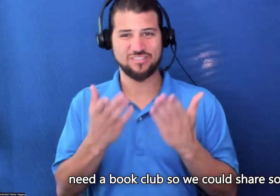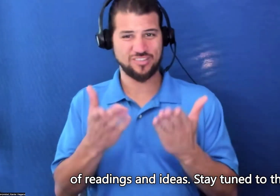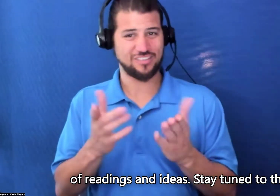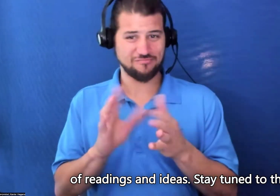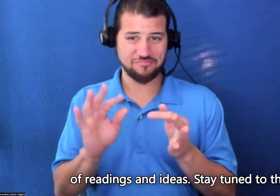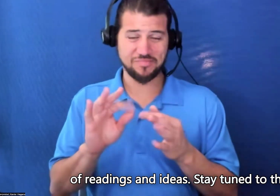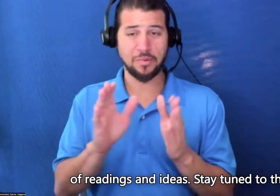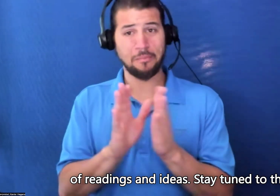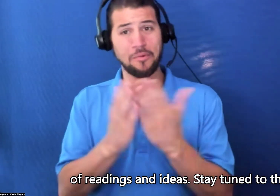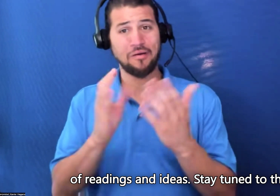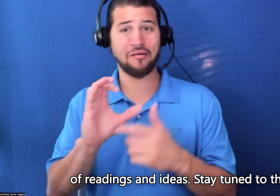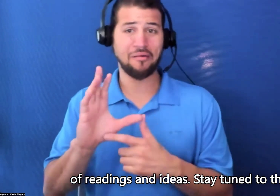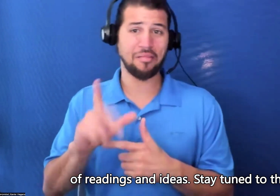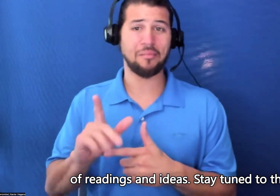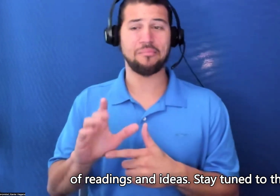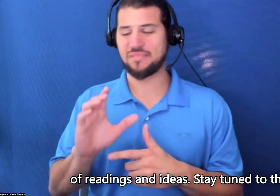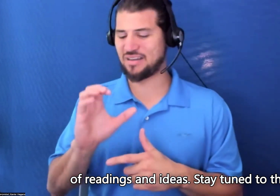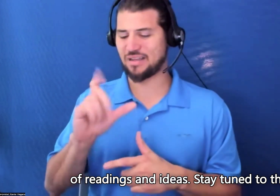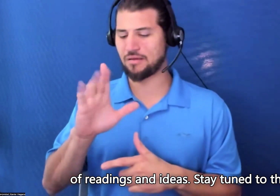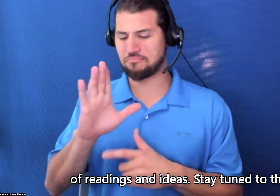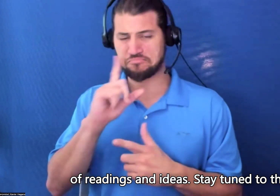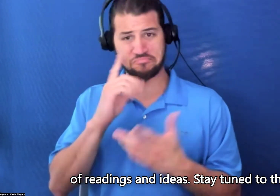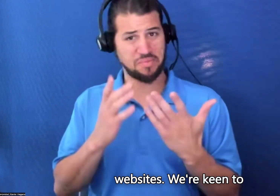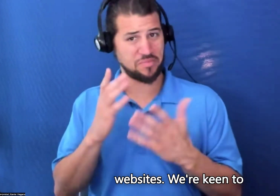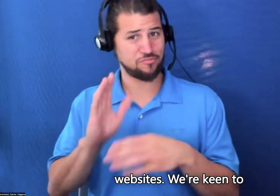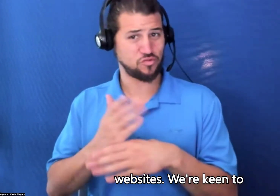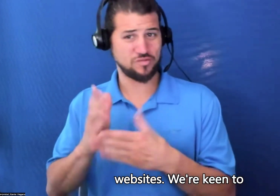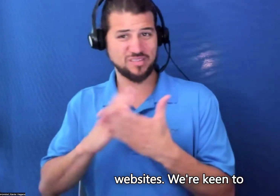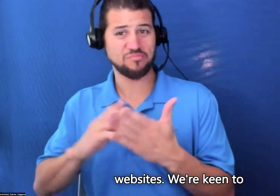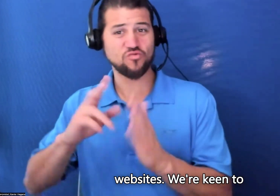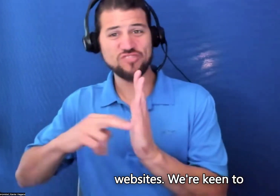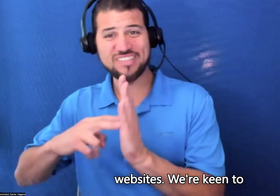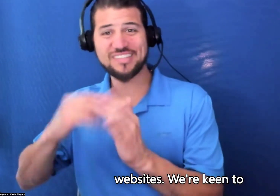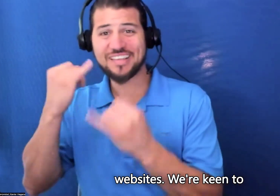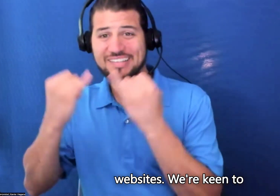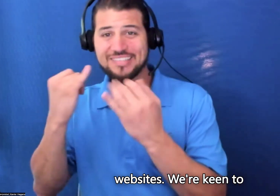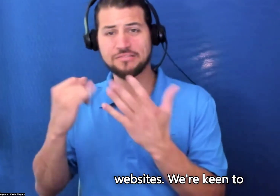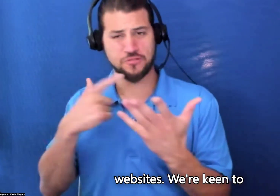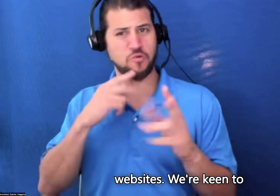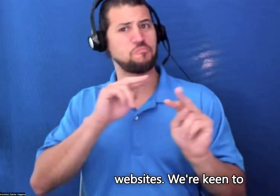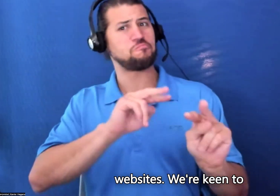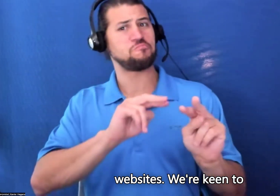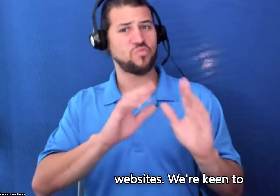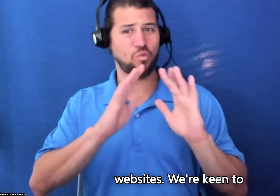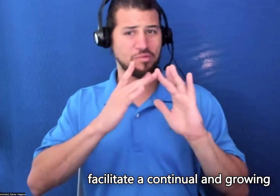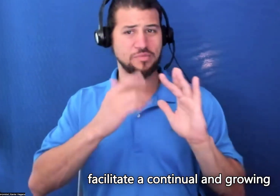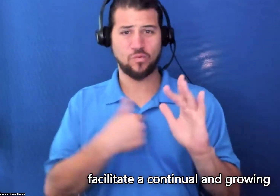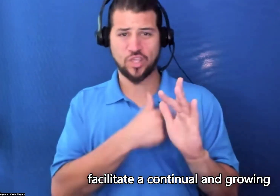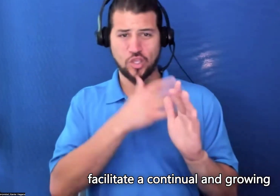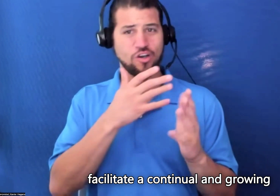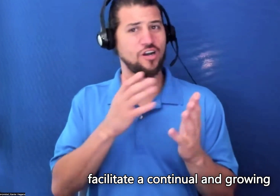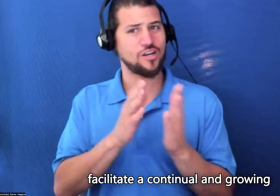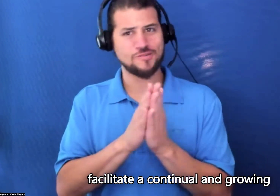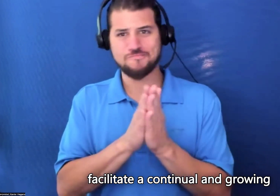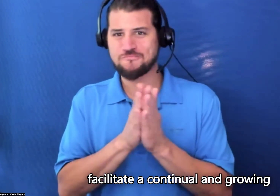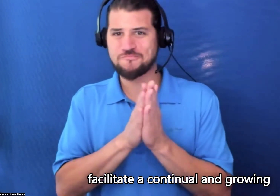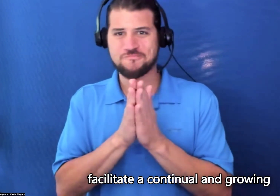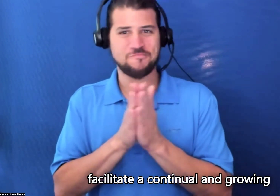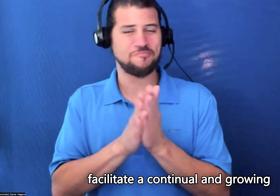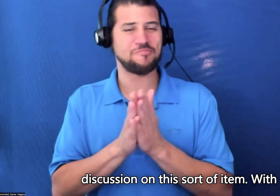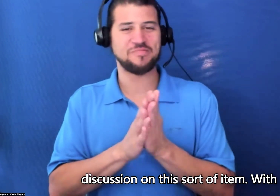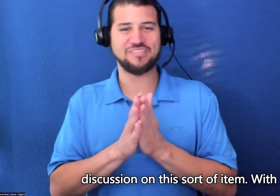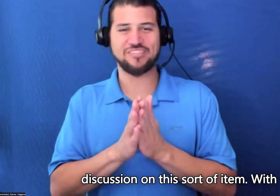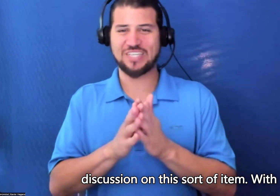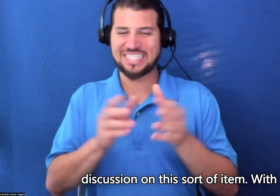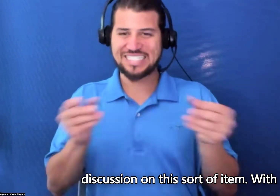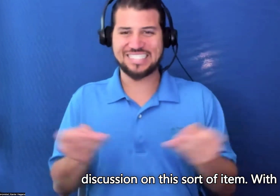could share sort of readings and ideas. Stay tuned to the websites. We're keen to facilitate a continual and